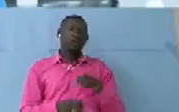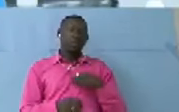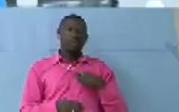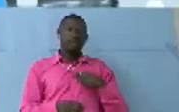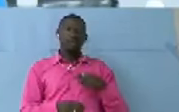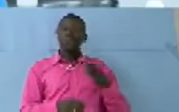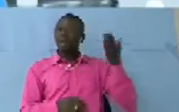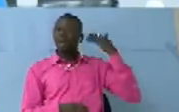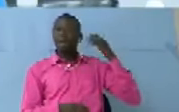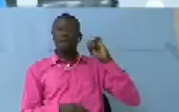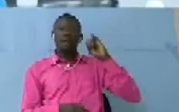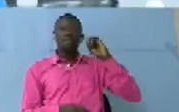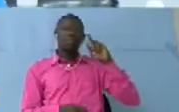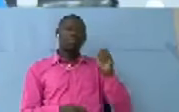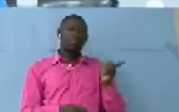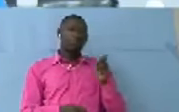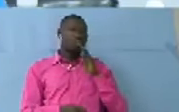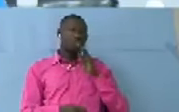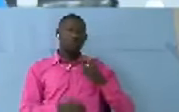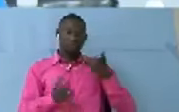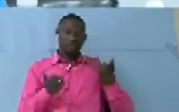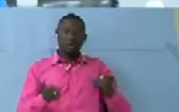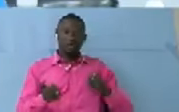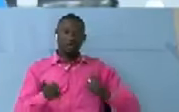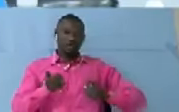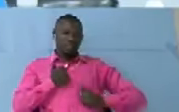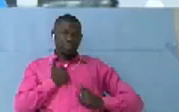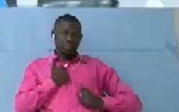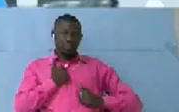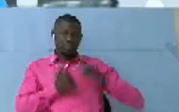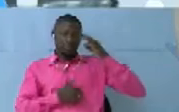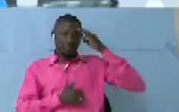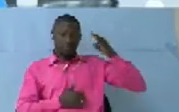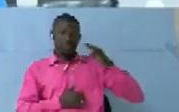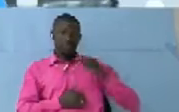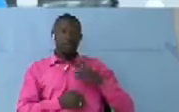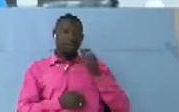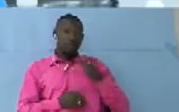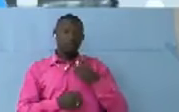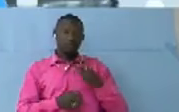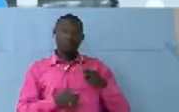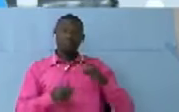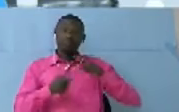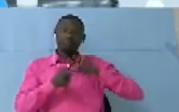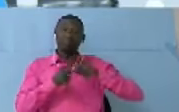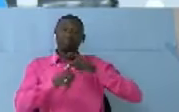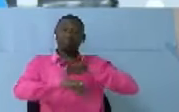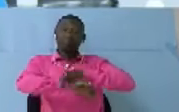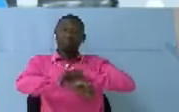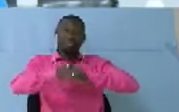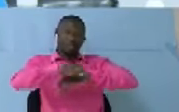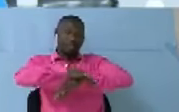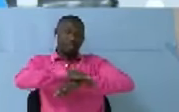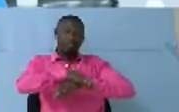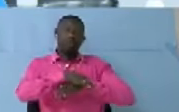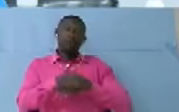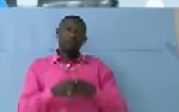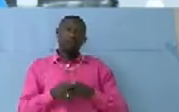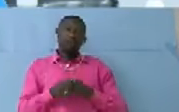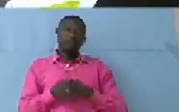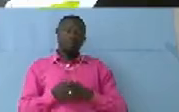Interior Minister today? Akoyen Kin. And he told them to put me on chains. So he came up blambulo la wala nyama.